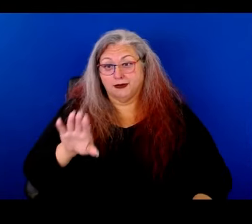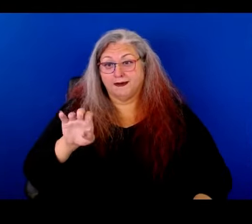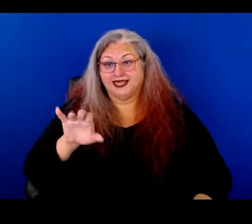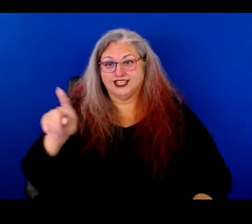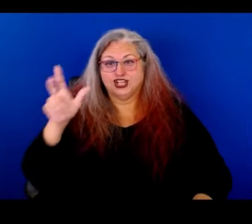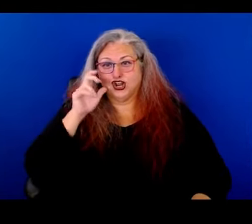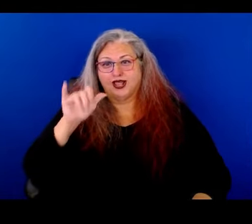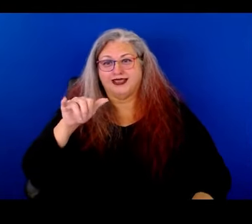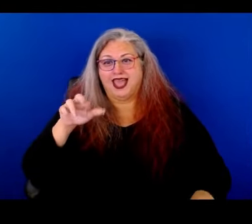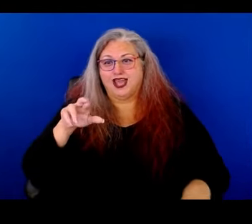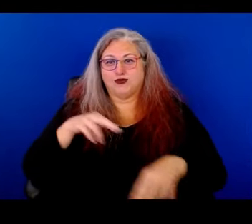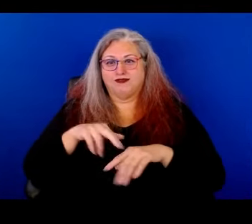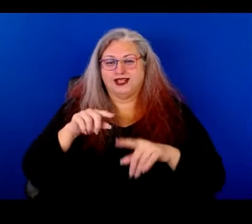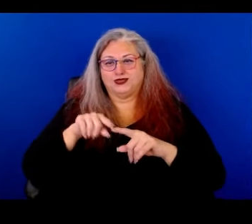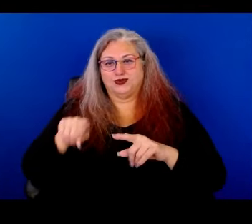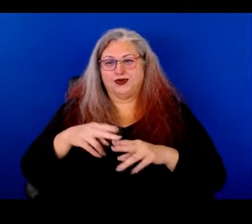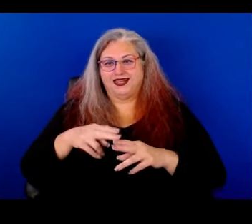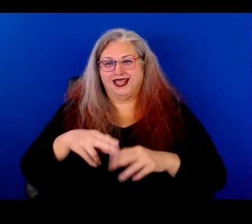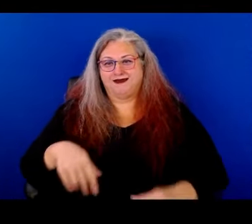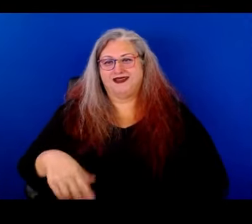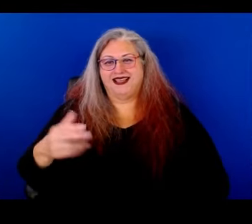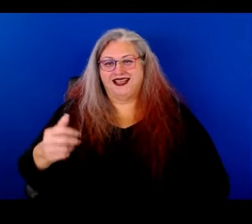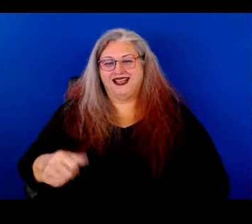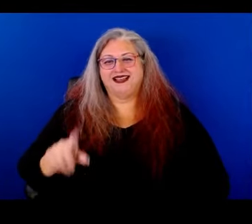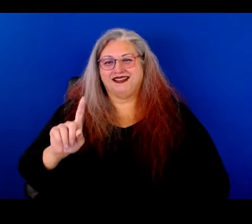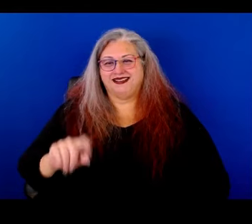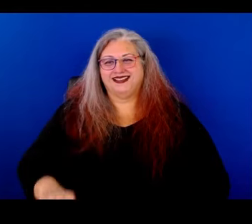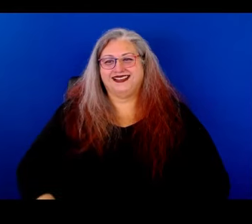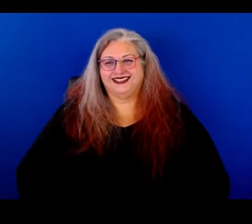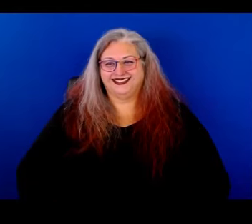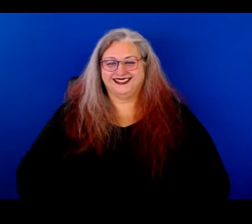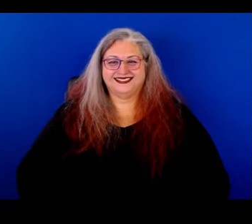Beyonce heard a reference to her. And she's